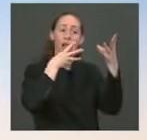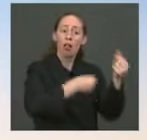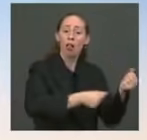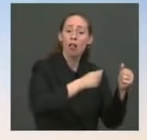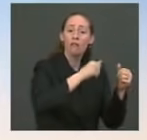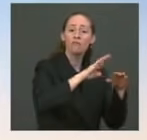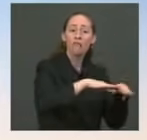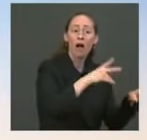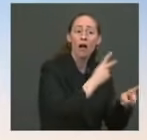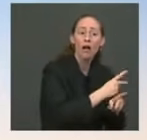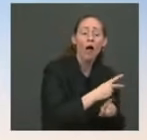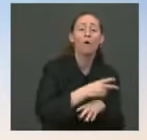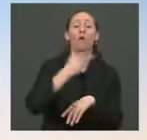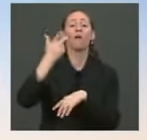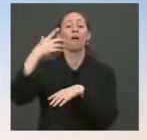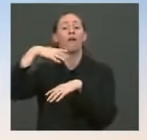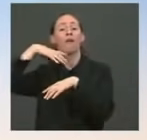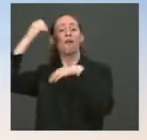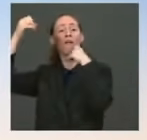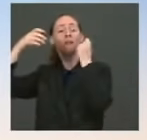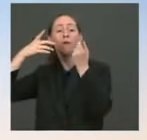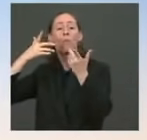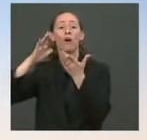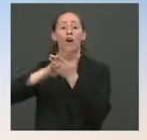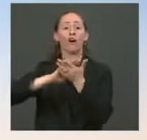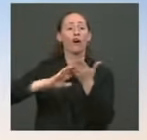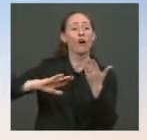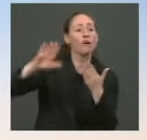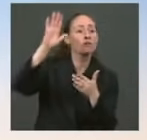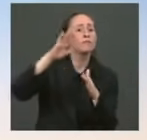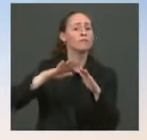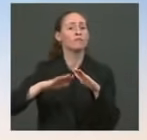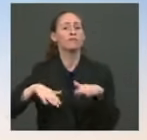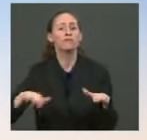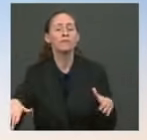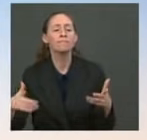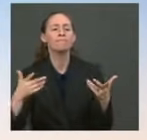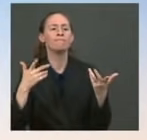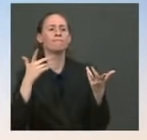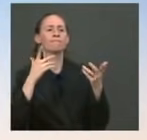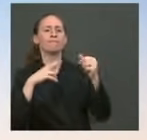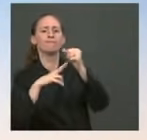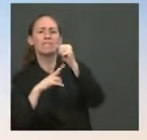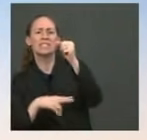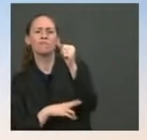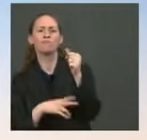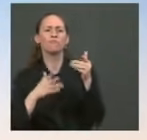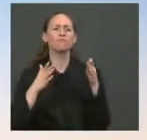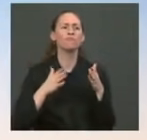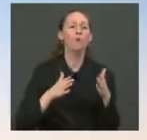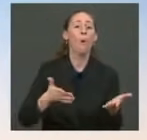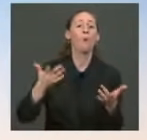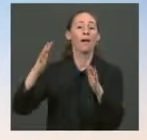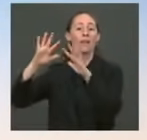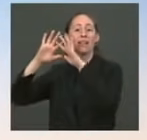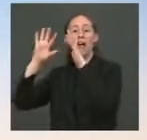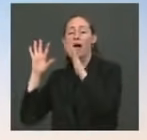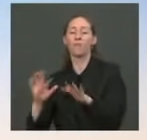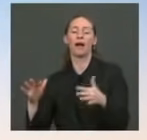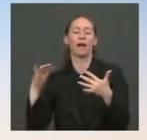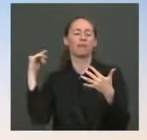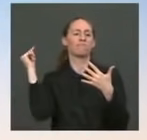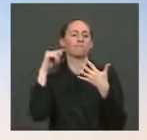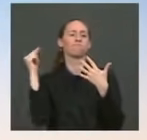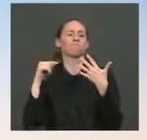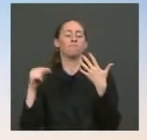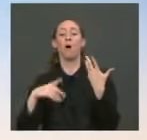for preschool, the need to rebuild bridges and roads, the need to address the climate crisis, the need to have a more fair tax